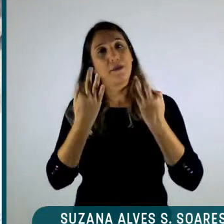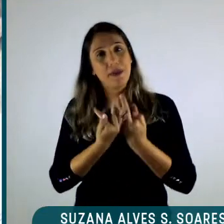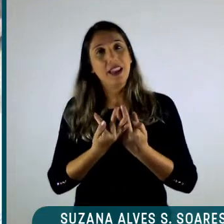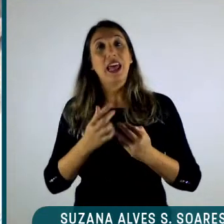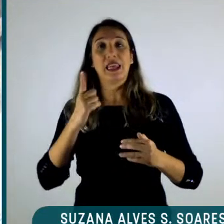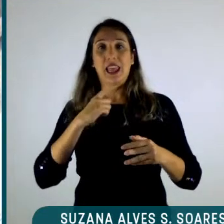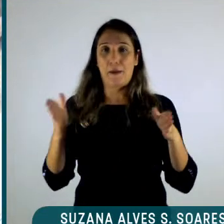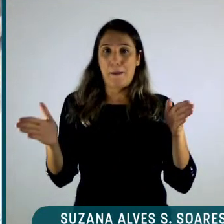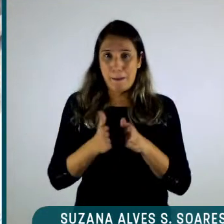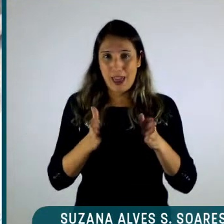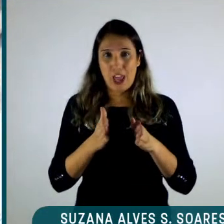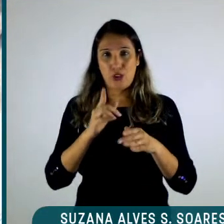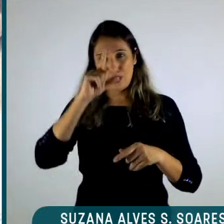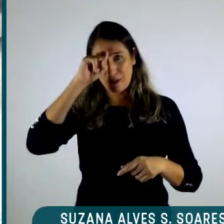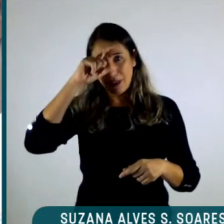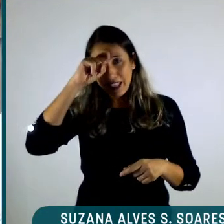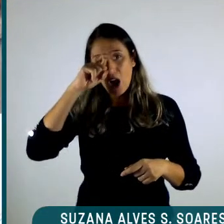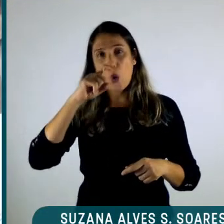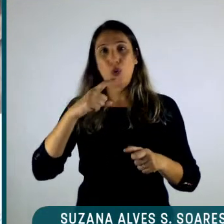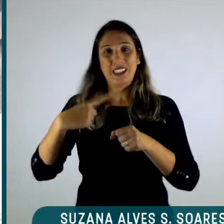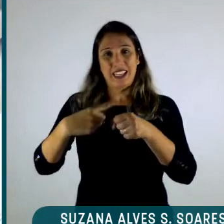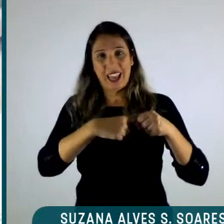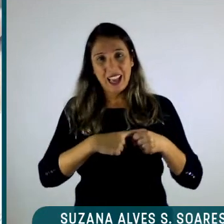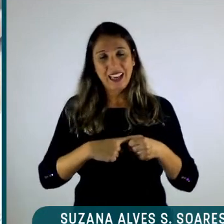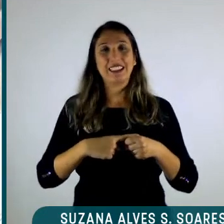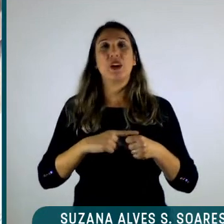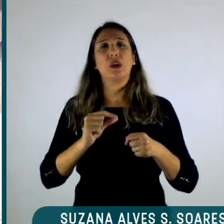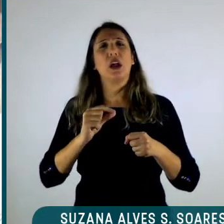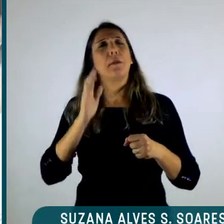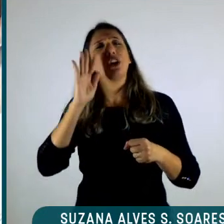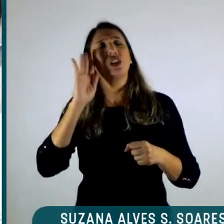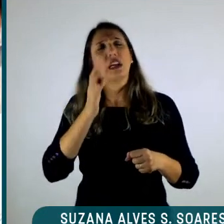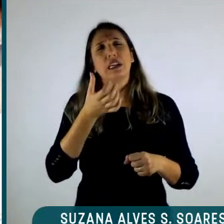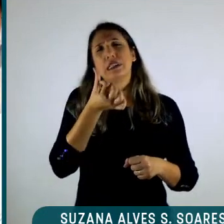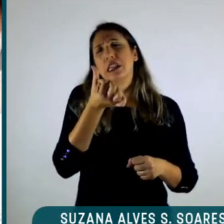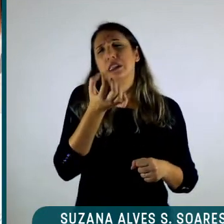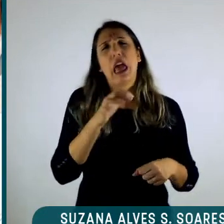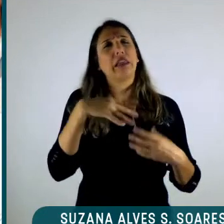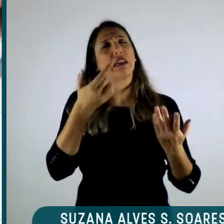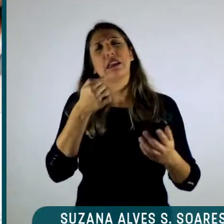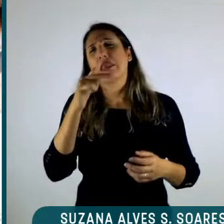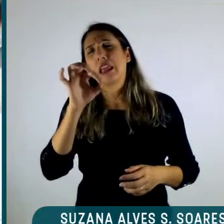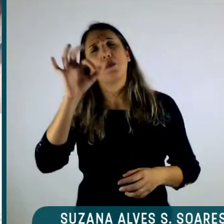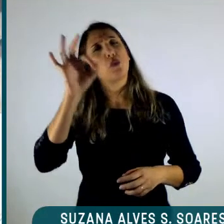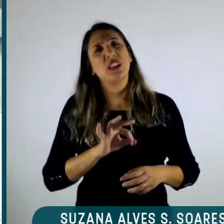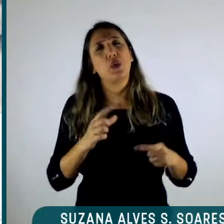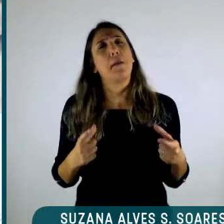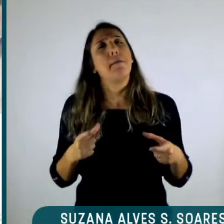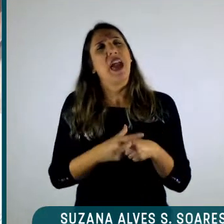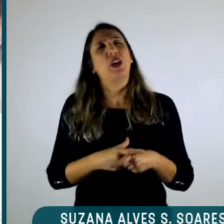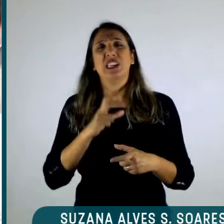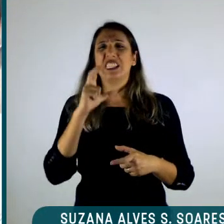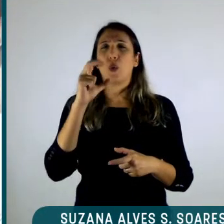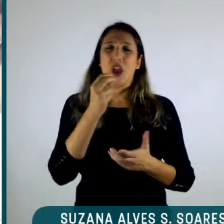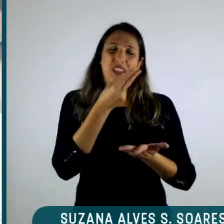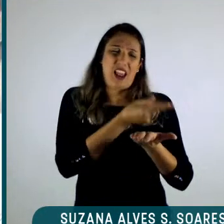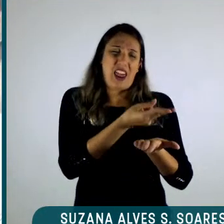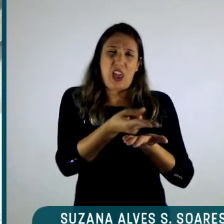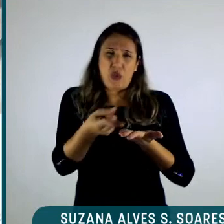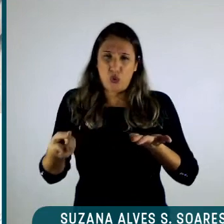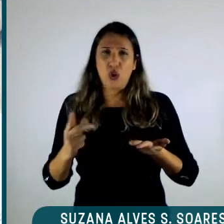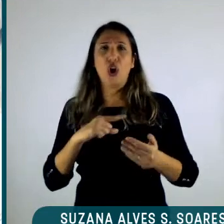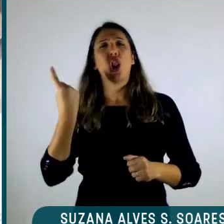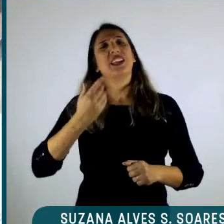family health strategic teams. We have small hospitals in the interior of Brazil. About